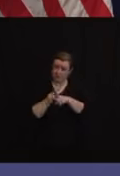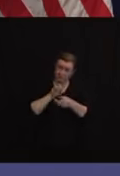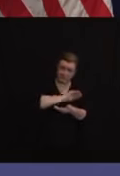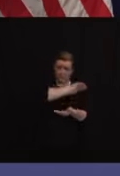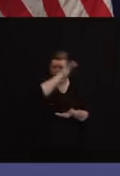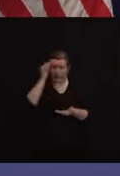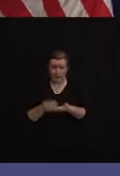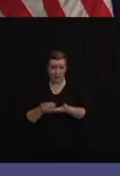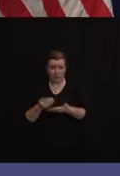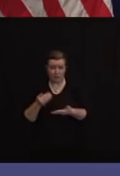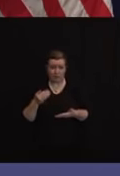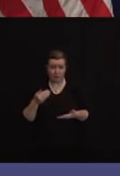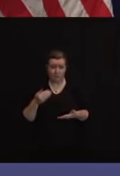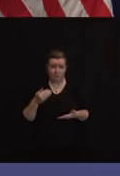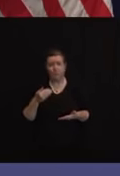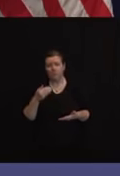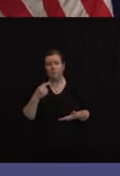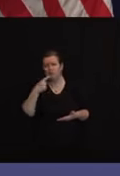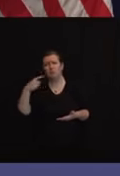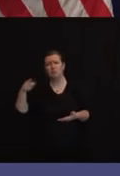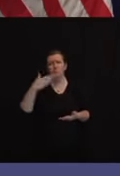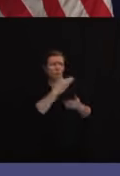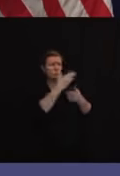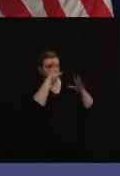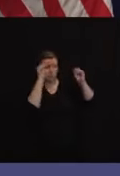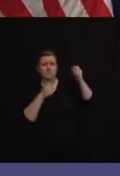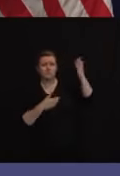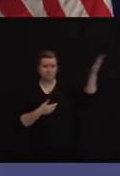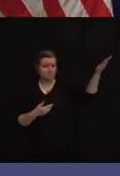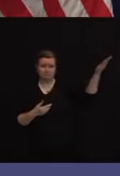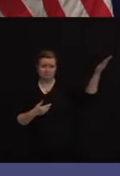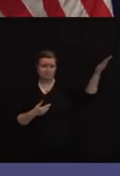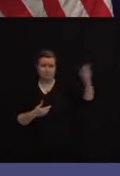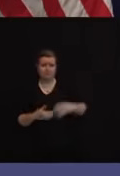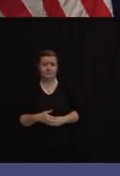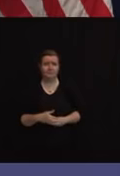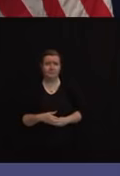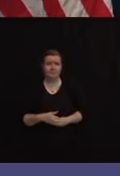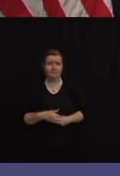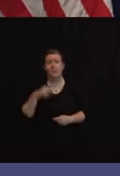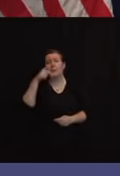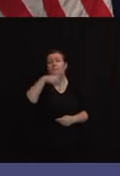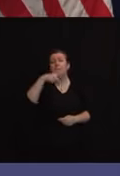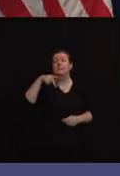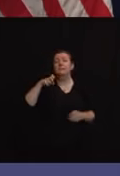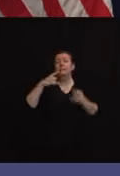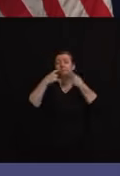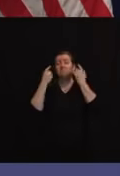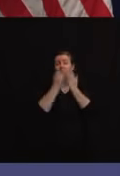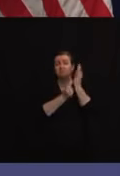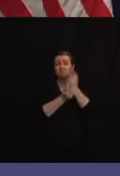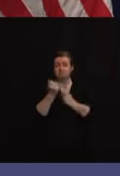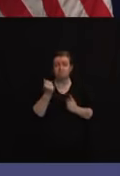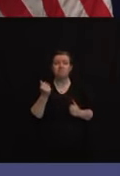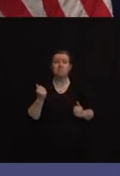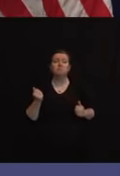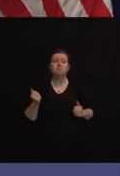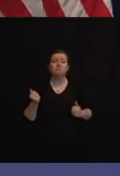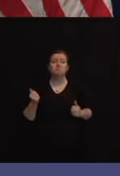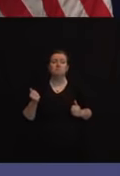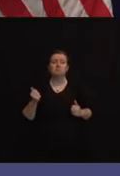we again thank them. But the PPE that is being shipped, overseen by the Admiral directly to nursing homes is